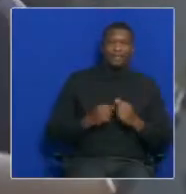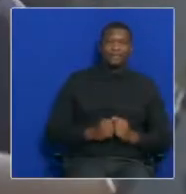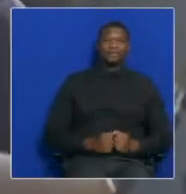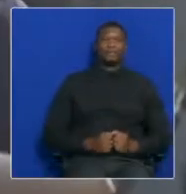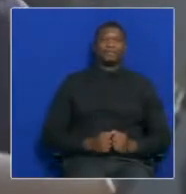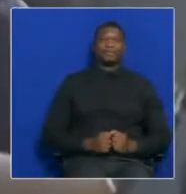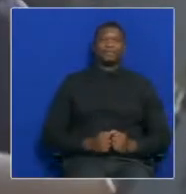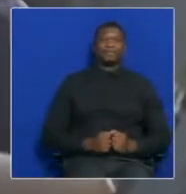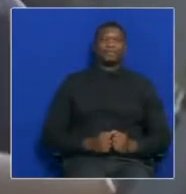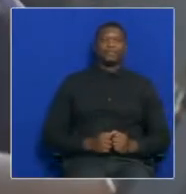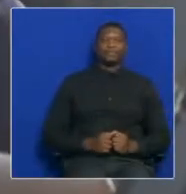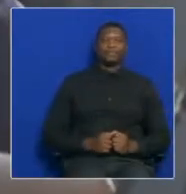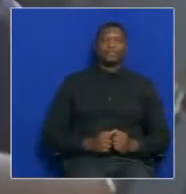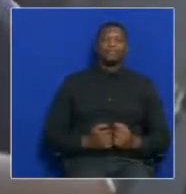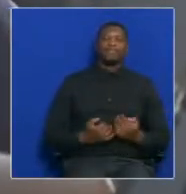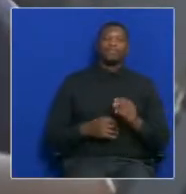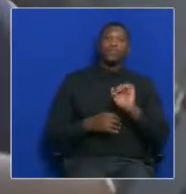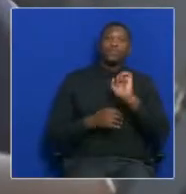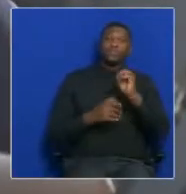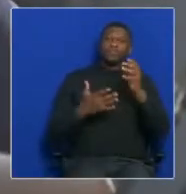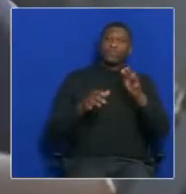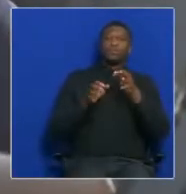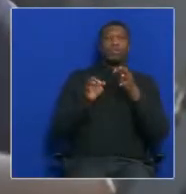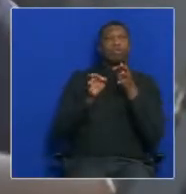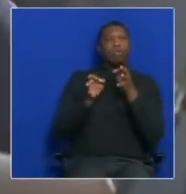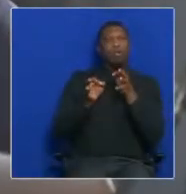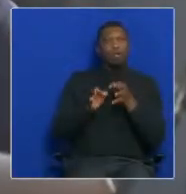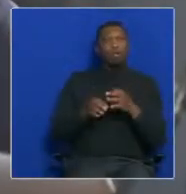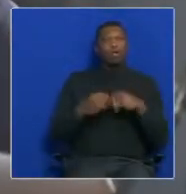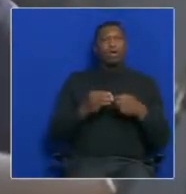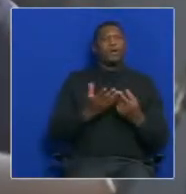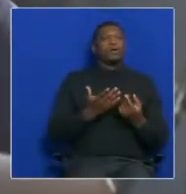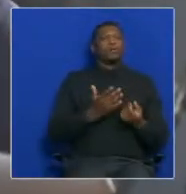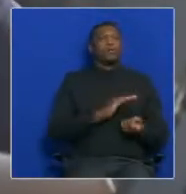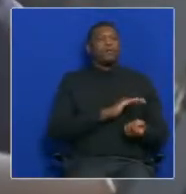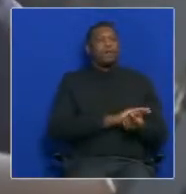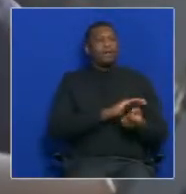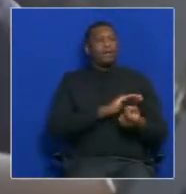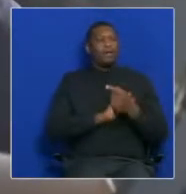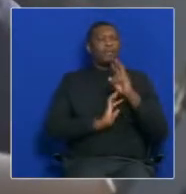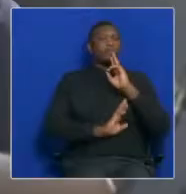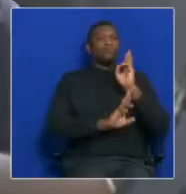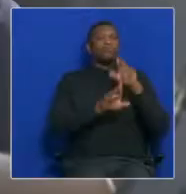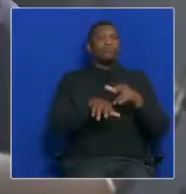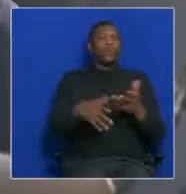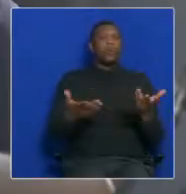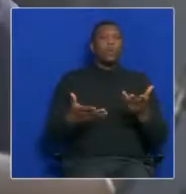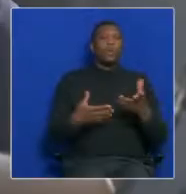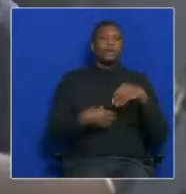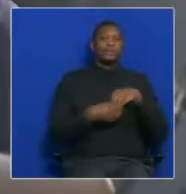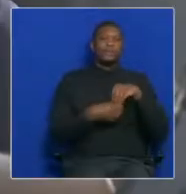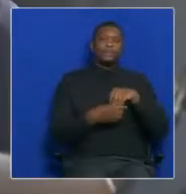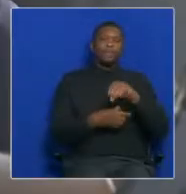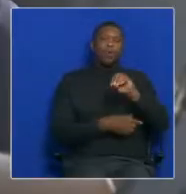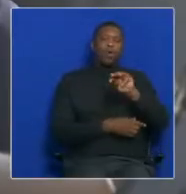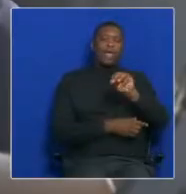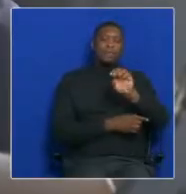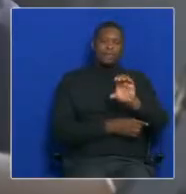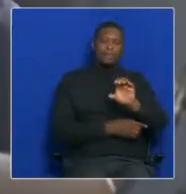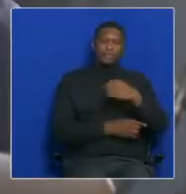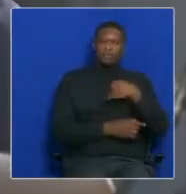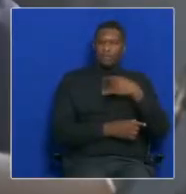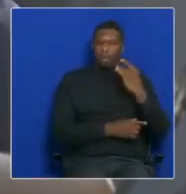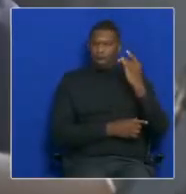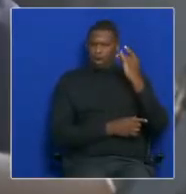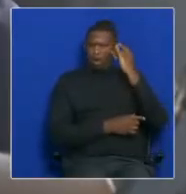In your description of what is reported at OMCs, I got the sense that it